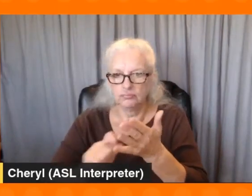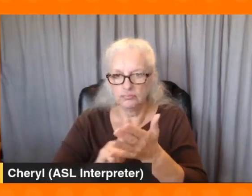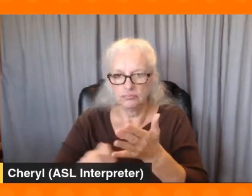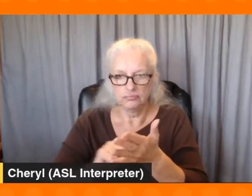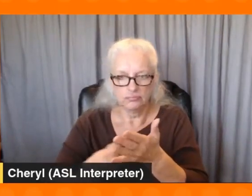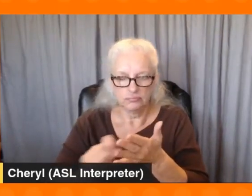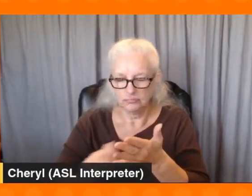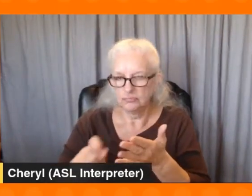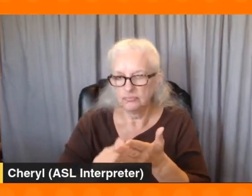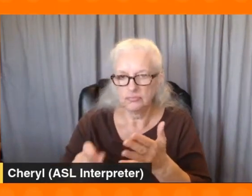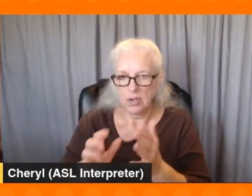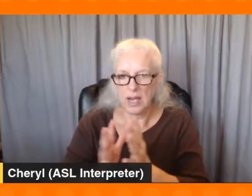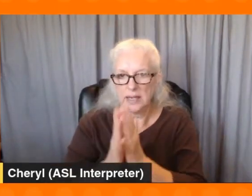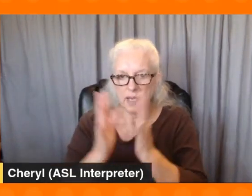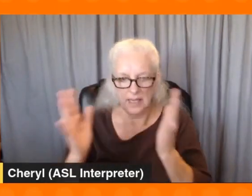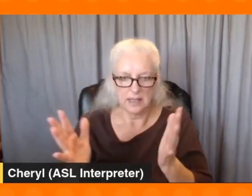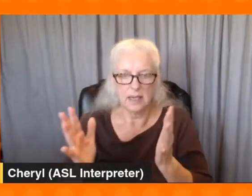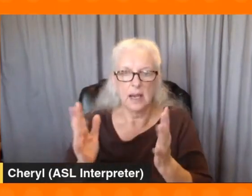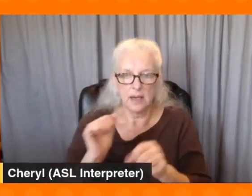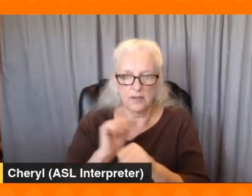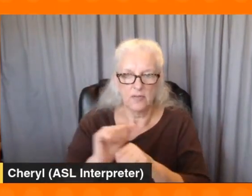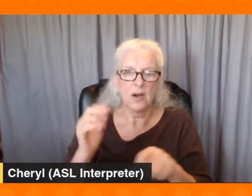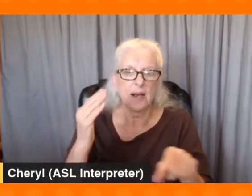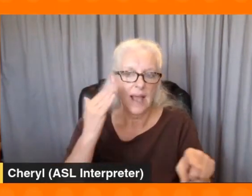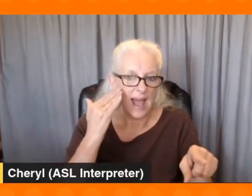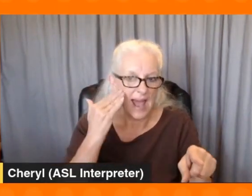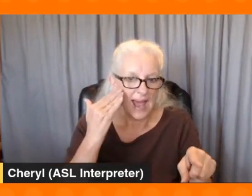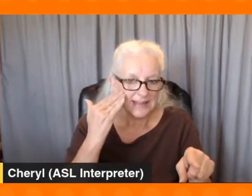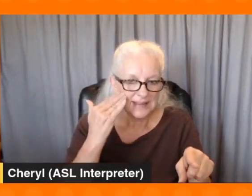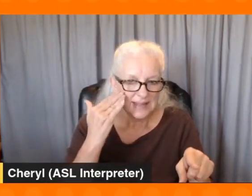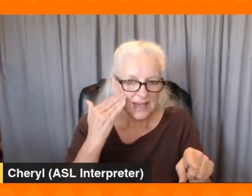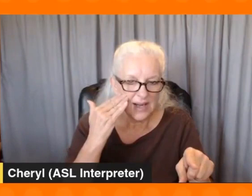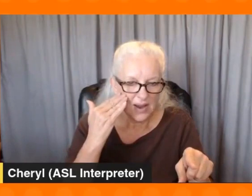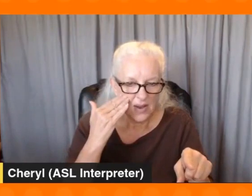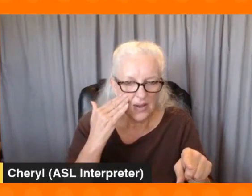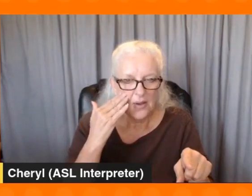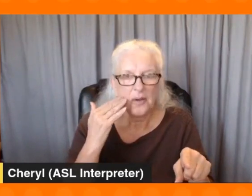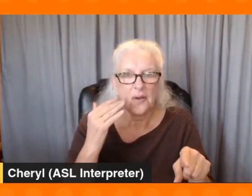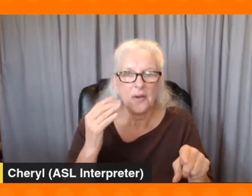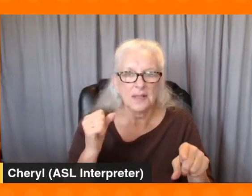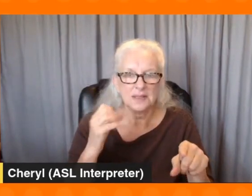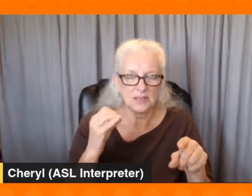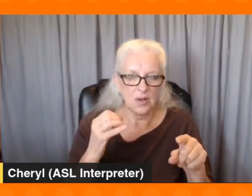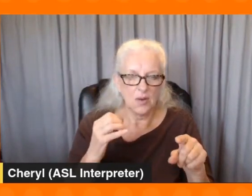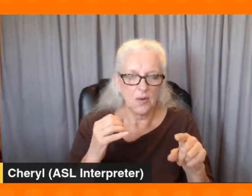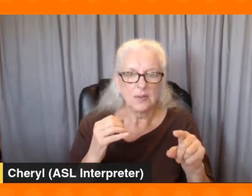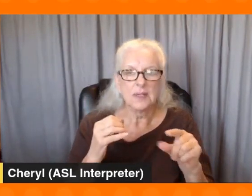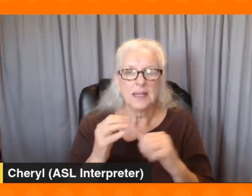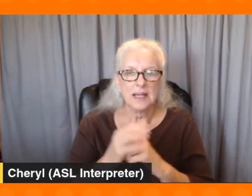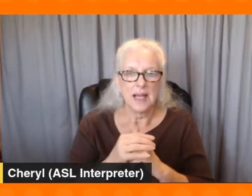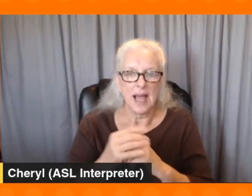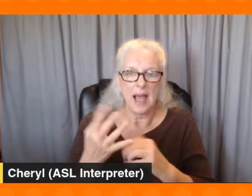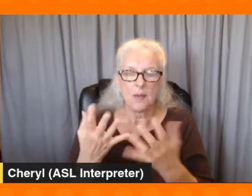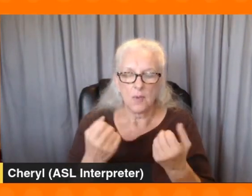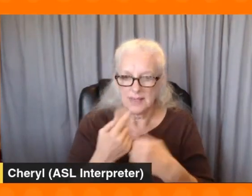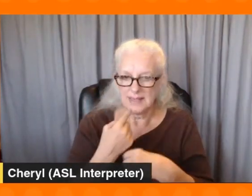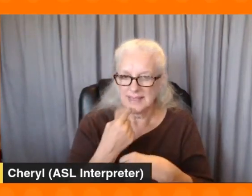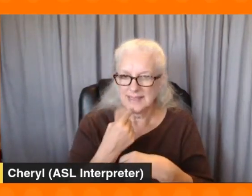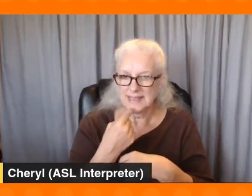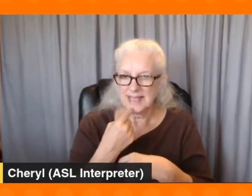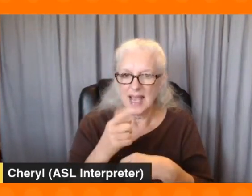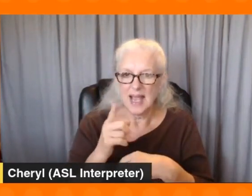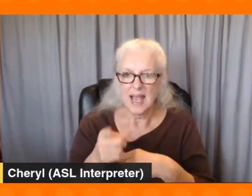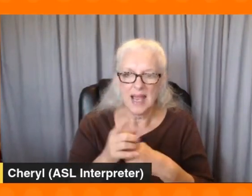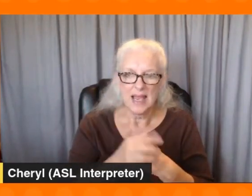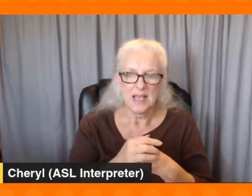DEI. I know. Those words may be scary in your schools and communities these days, but let me just say this. You can